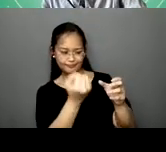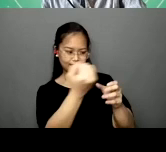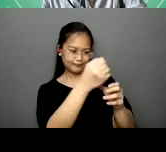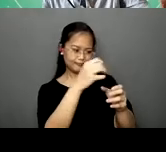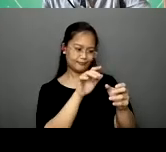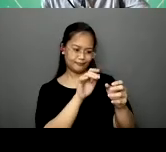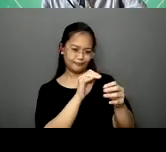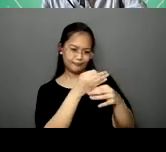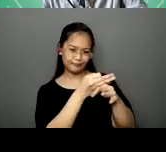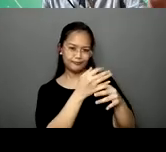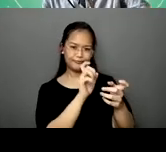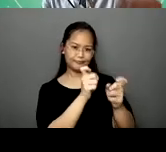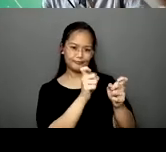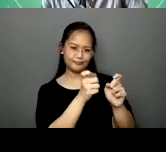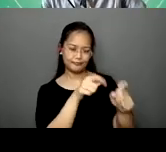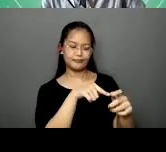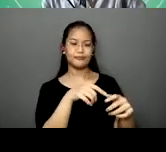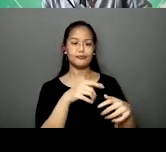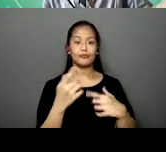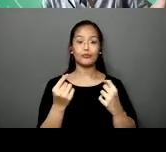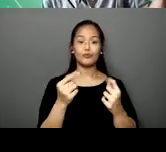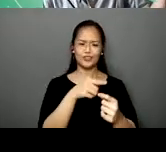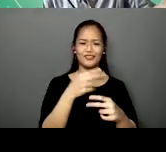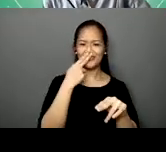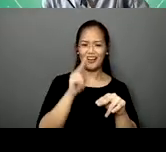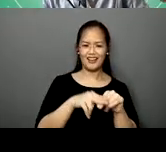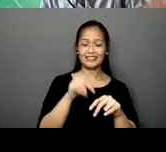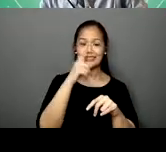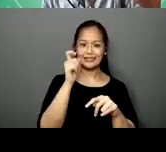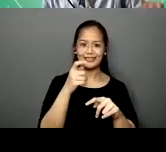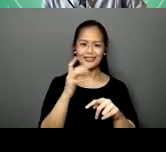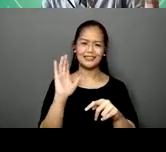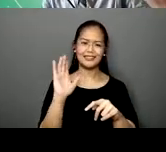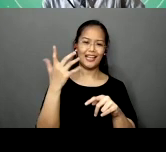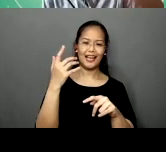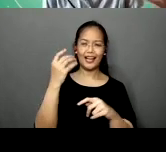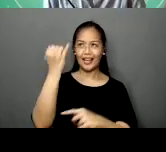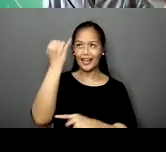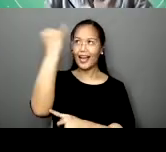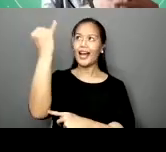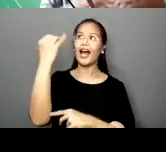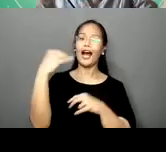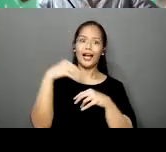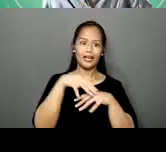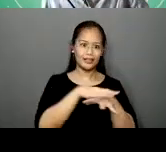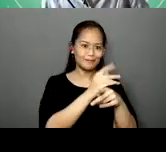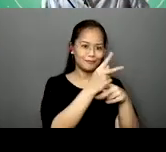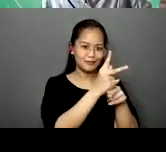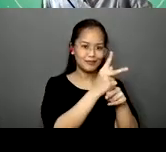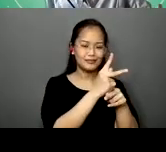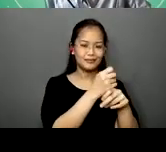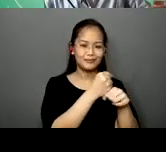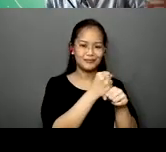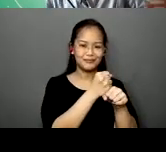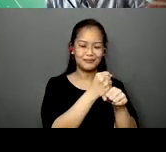pretty fun because this is where your idea comes to life. And sustainability in terms of prototyping doesn't really happen because it's more of a transitive stage,